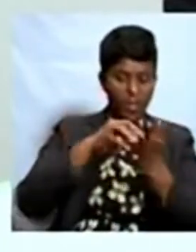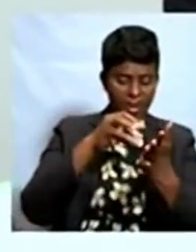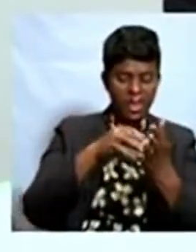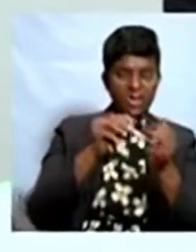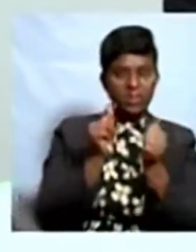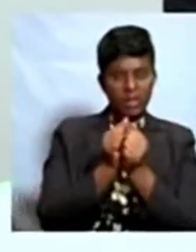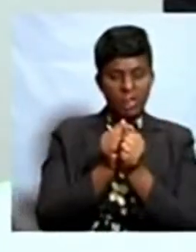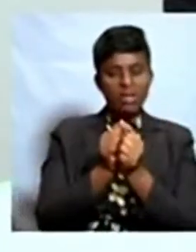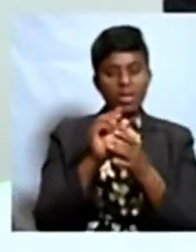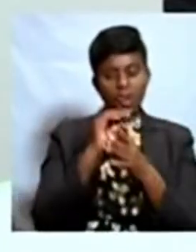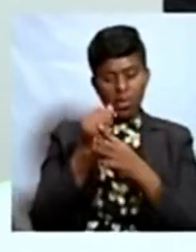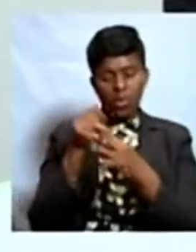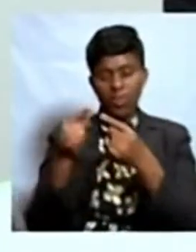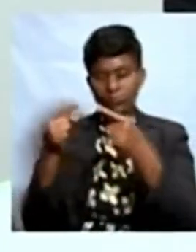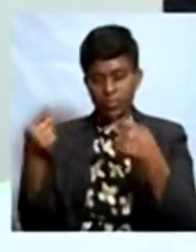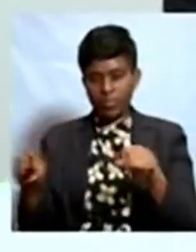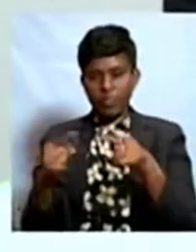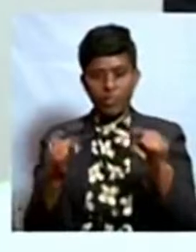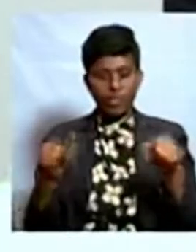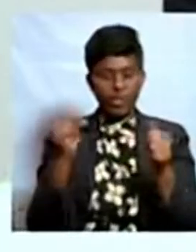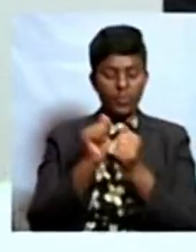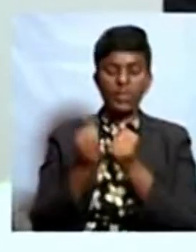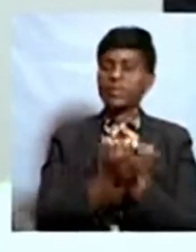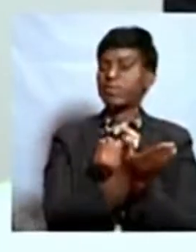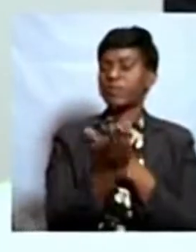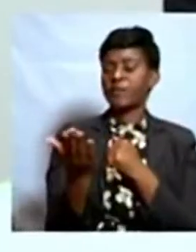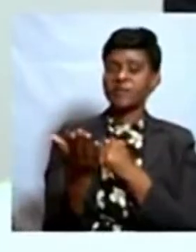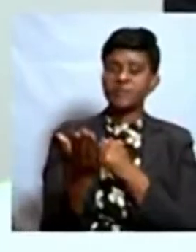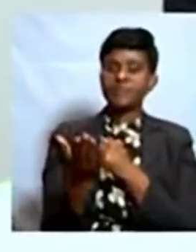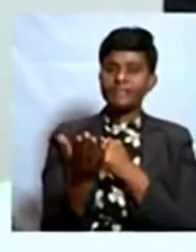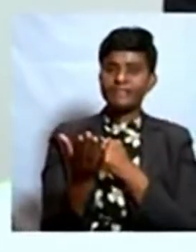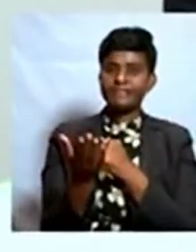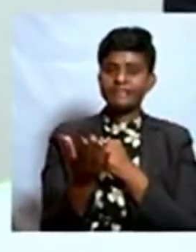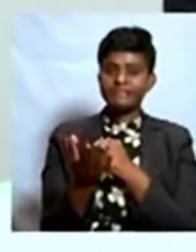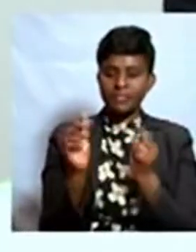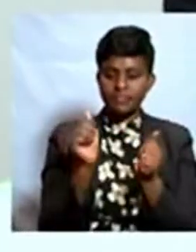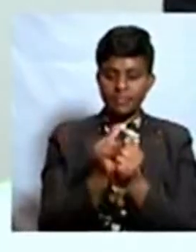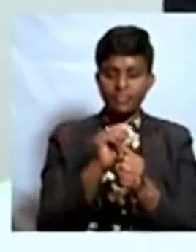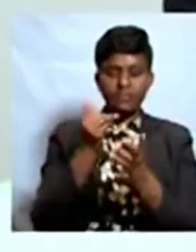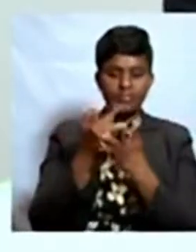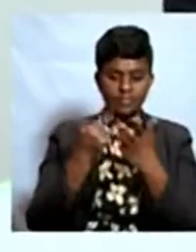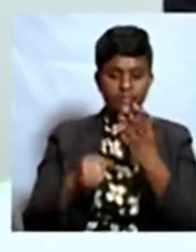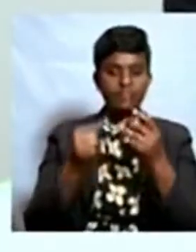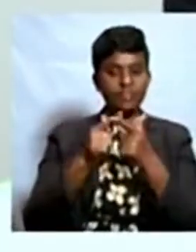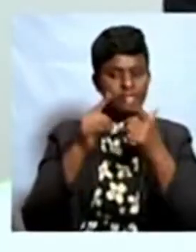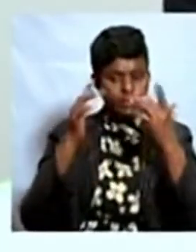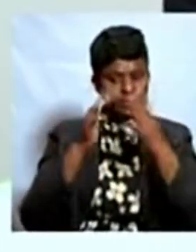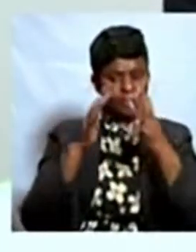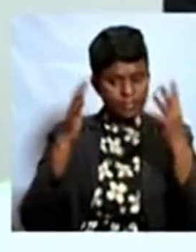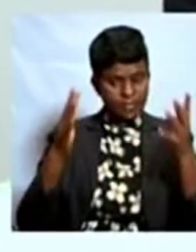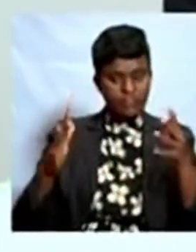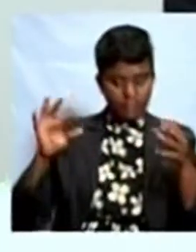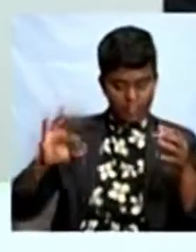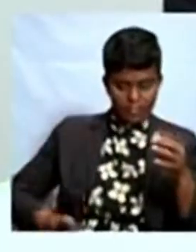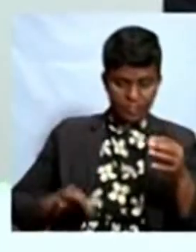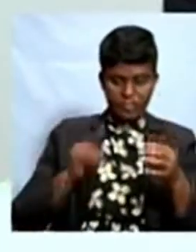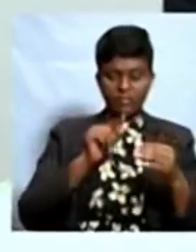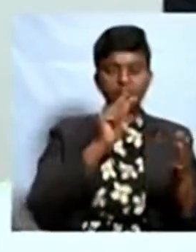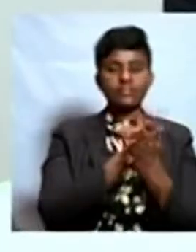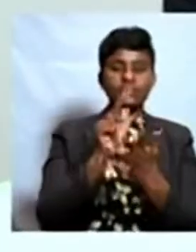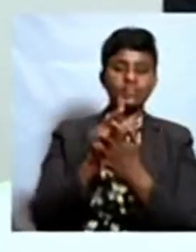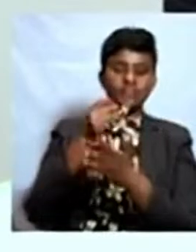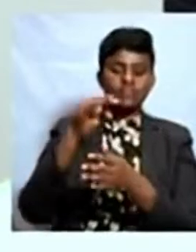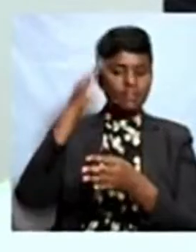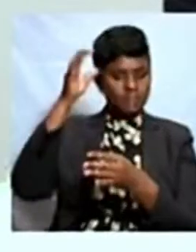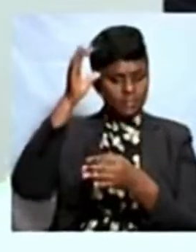with or incidental to the foregoing. In terms of broader benefits, the enactment of the